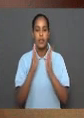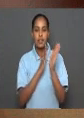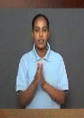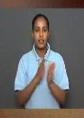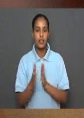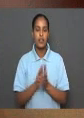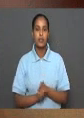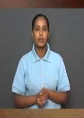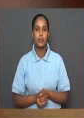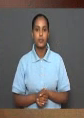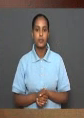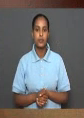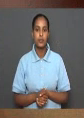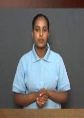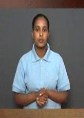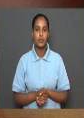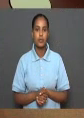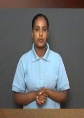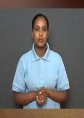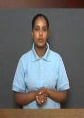Students, let's get ready.